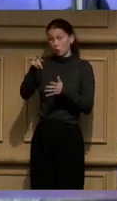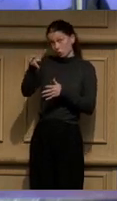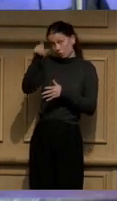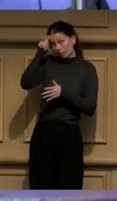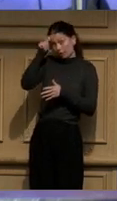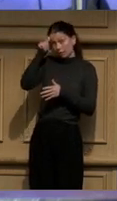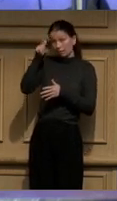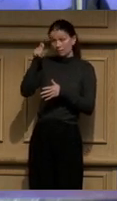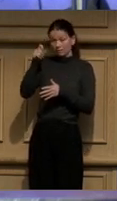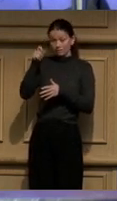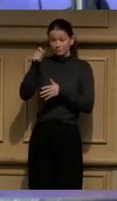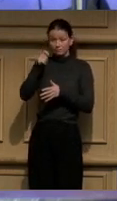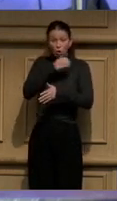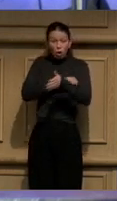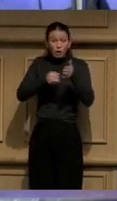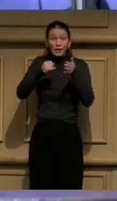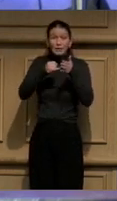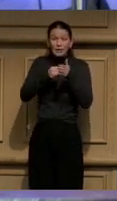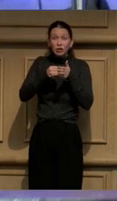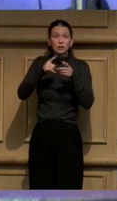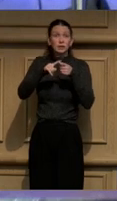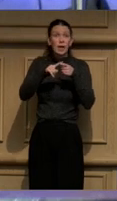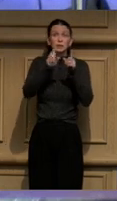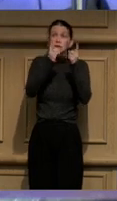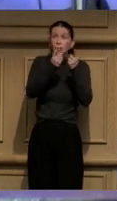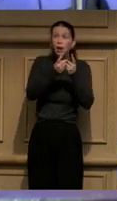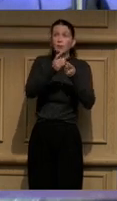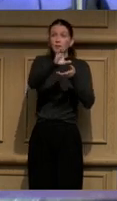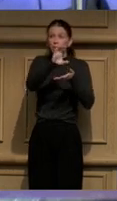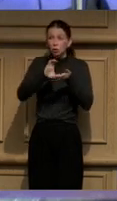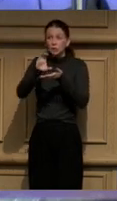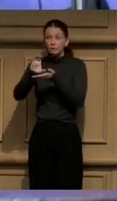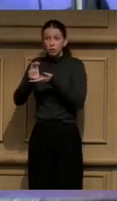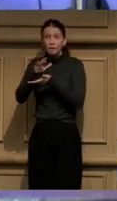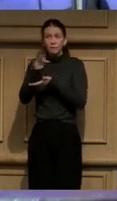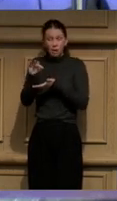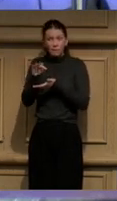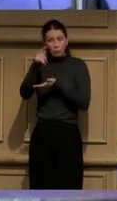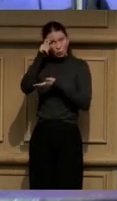institutions and funding bodies to provide those spaces for kind of